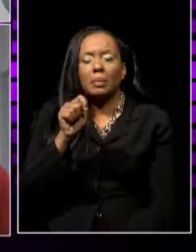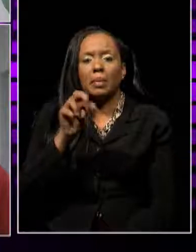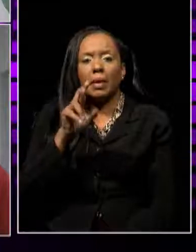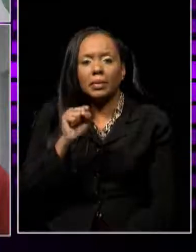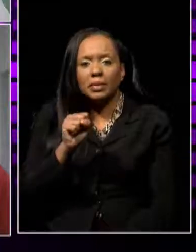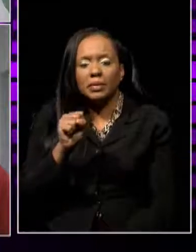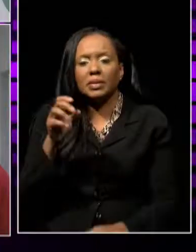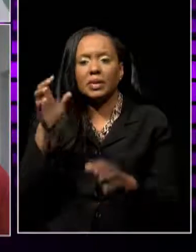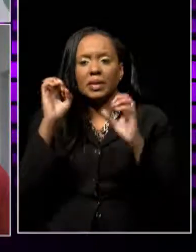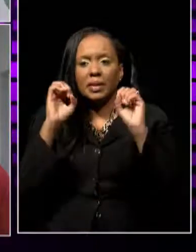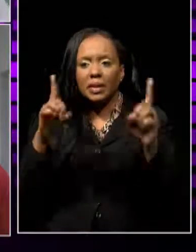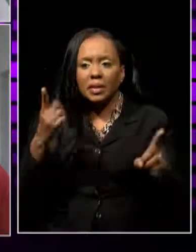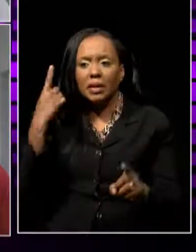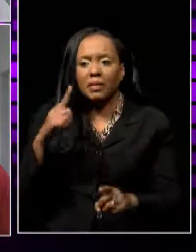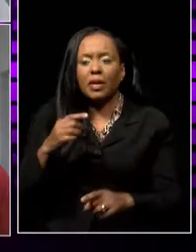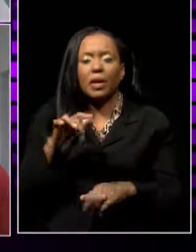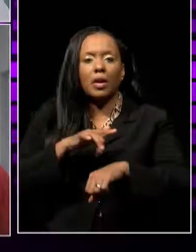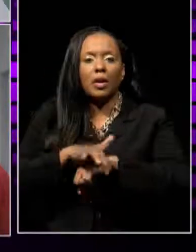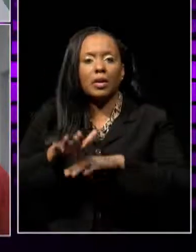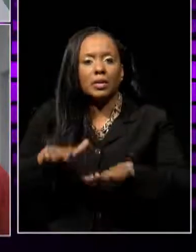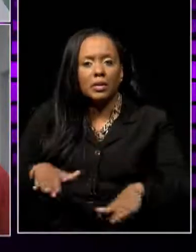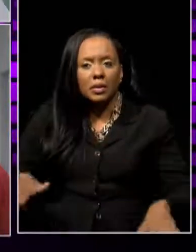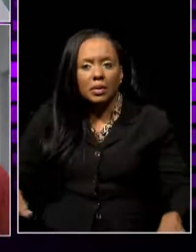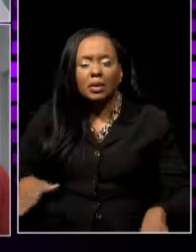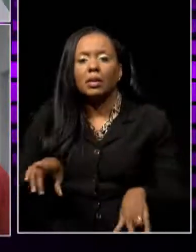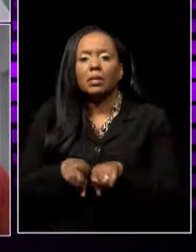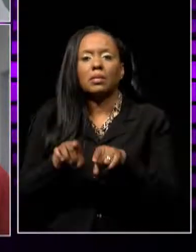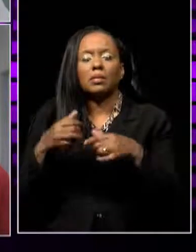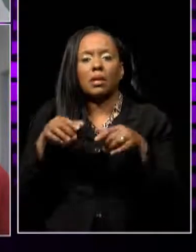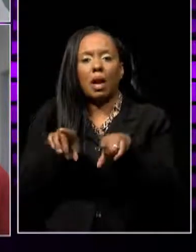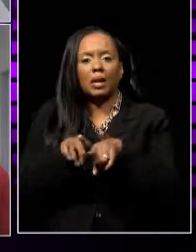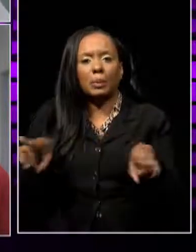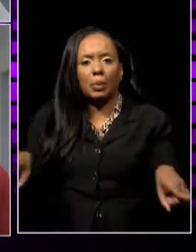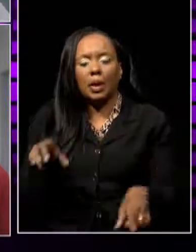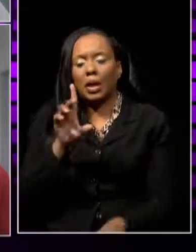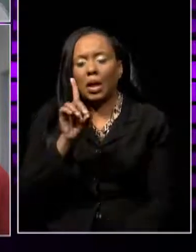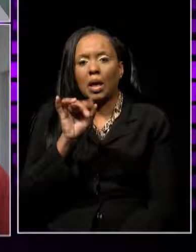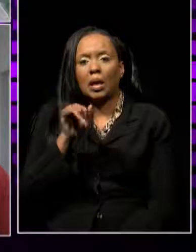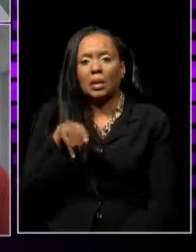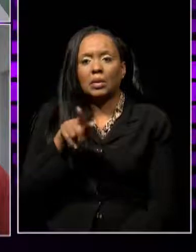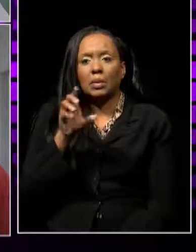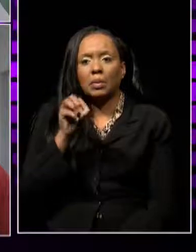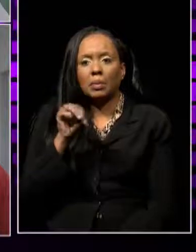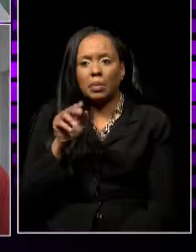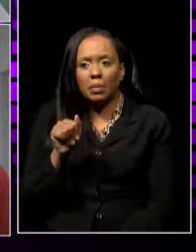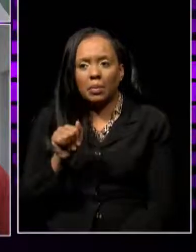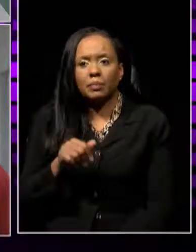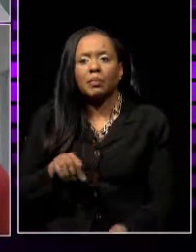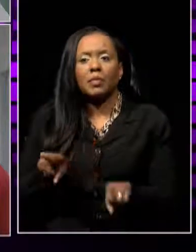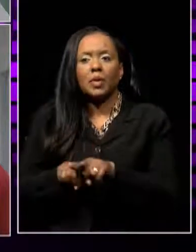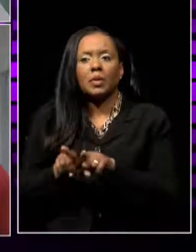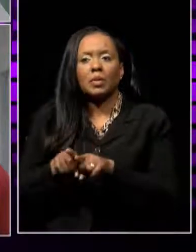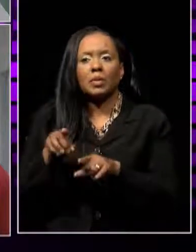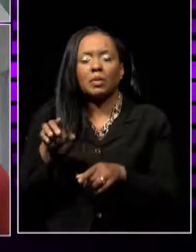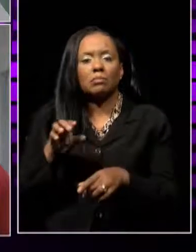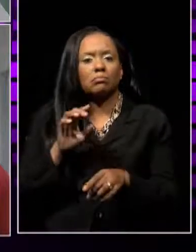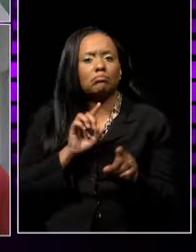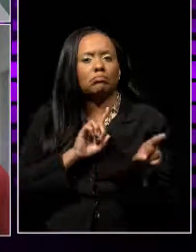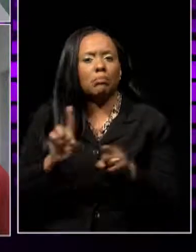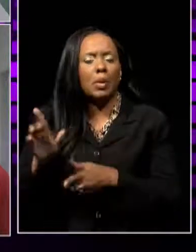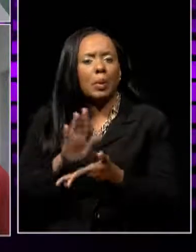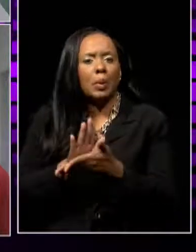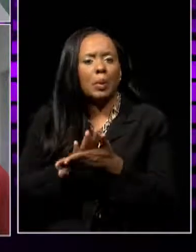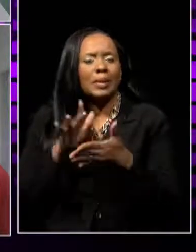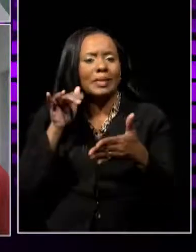setting, and she has a diploma in educational leadership, and she even went to the Erdeston Training College. Good afternoon,